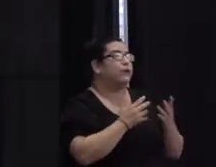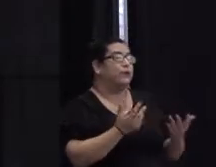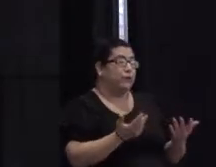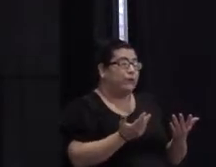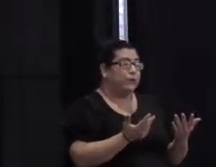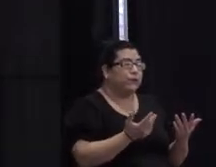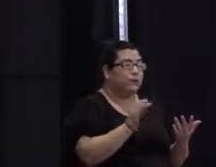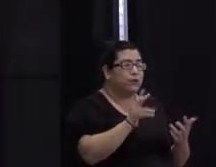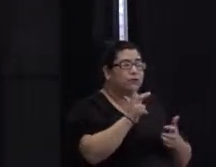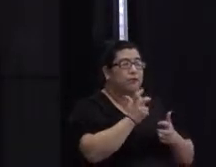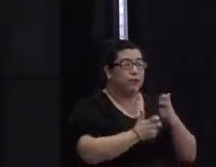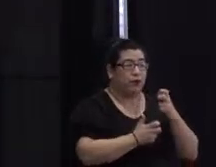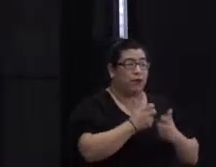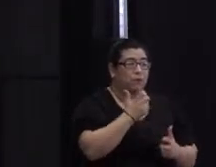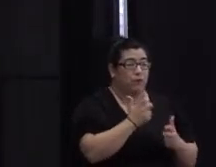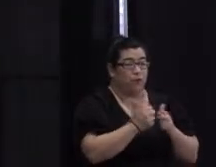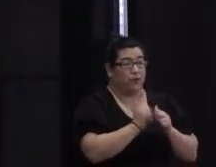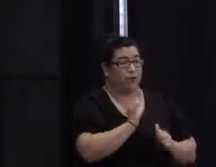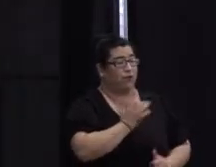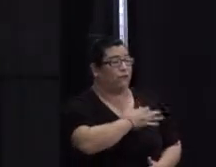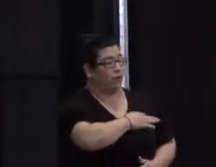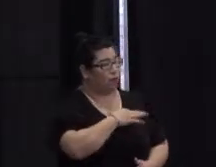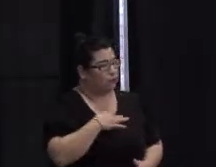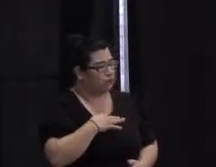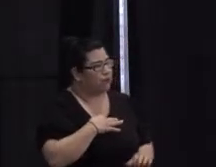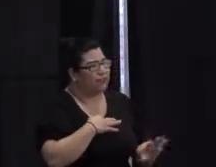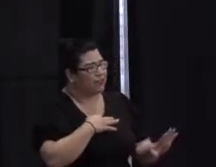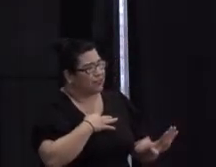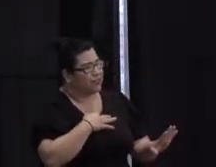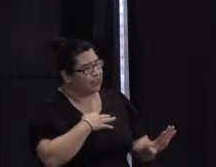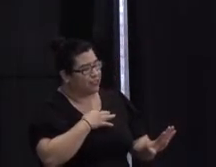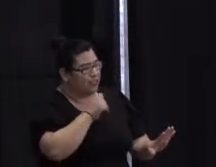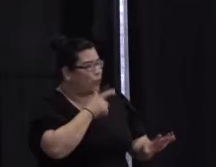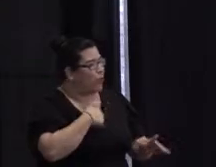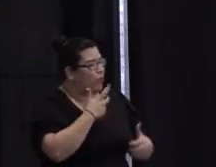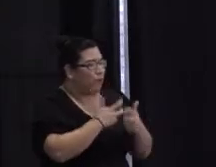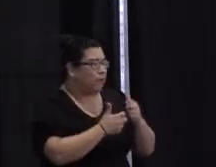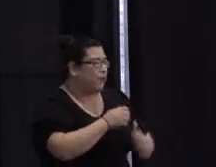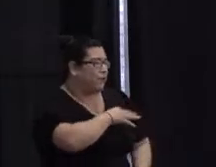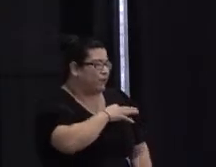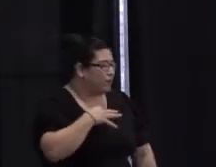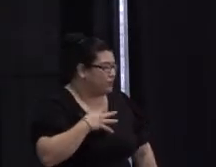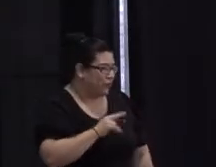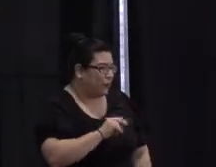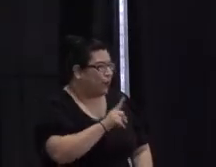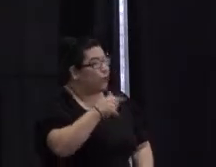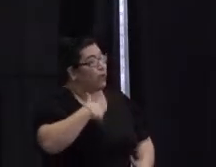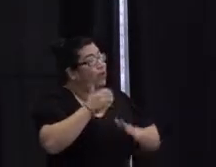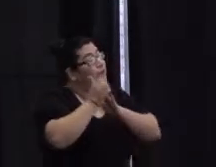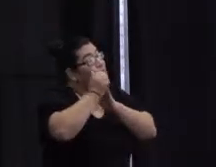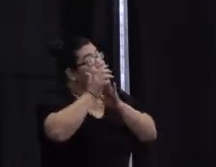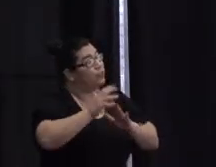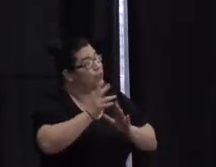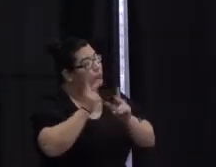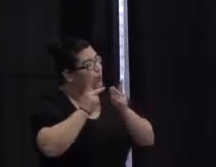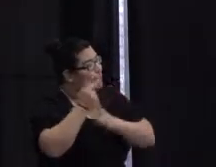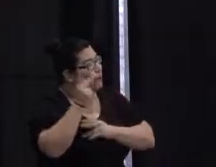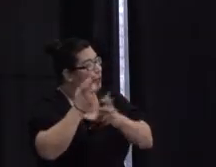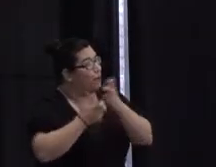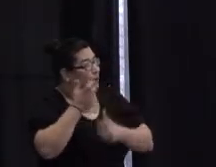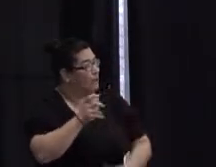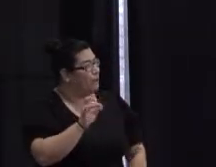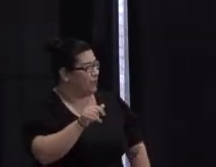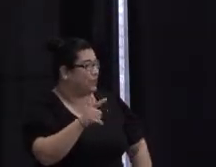big problem. We have this problem with our faculty. And I said, no, you don't have a problem with your faculty at all. You have a leadership problem. What is